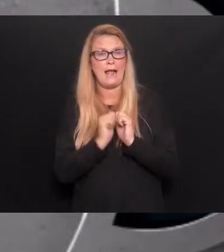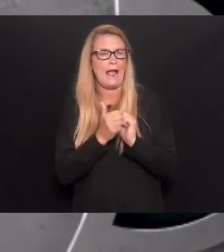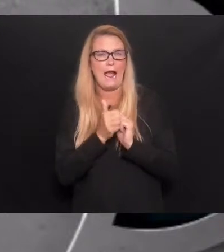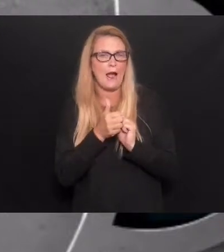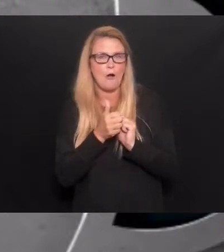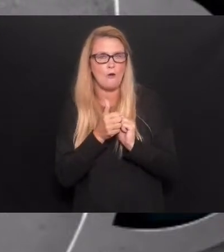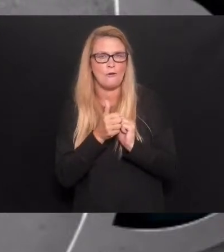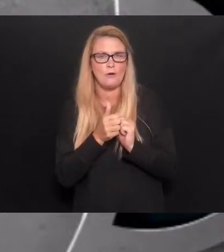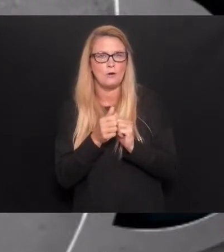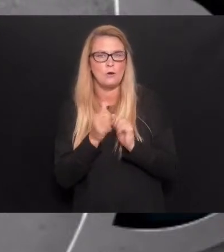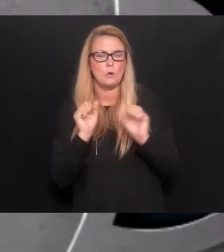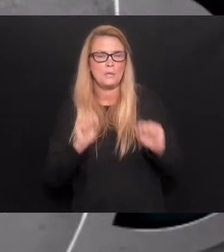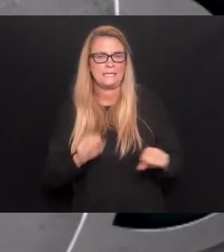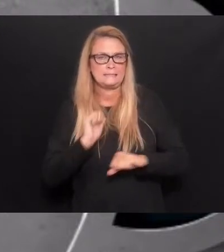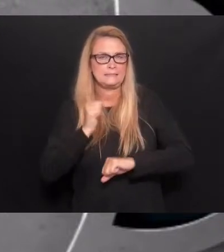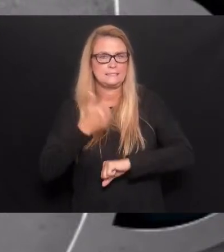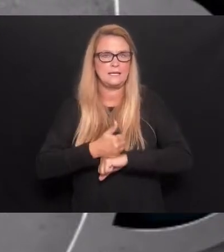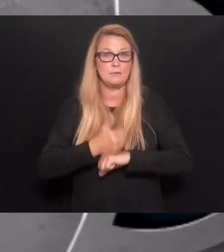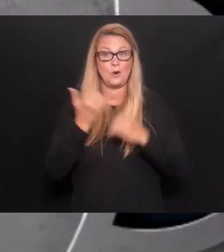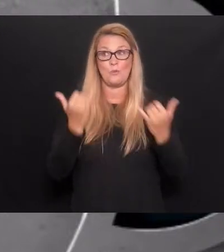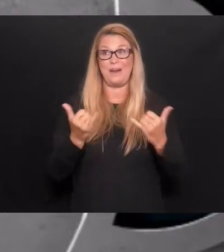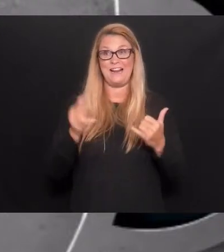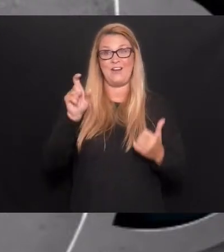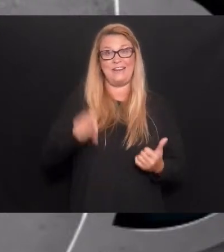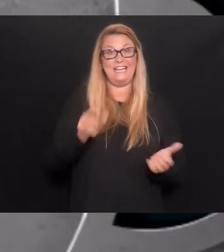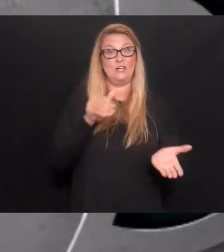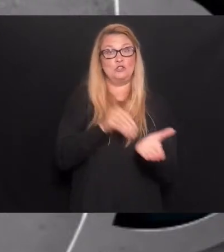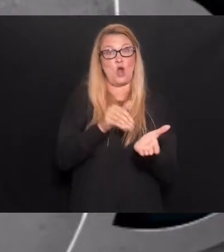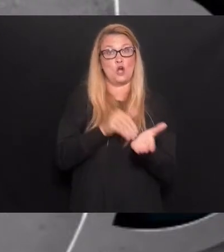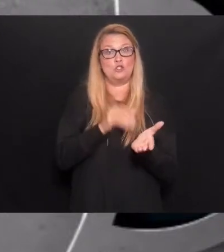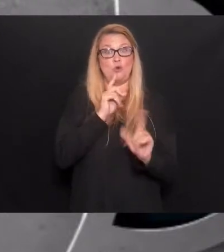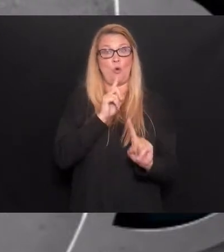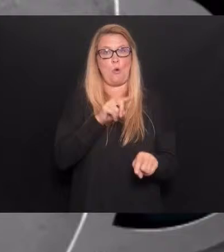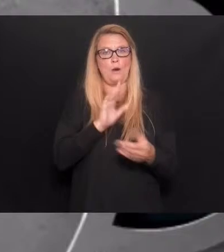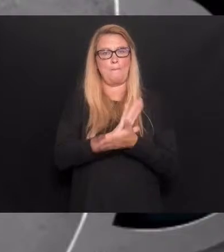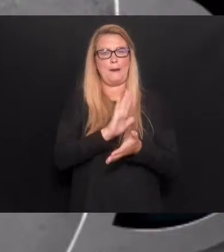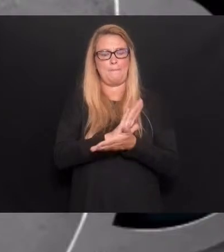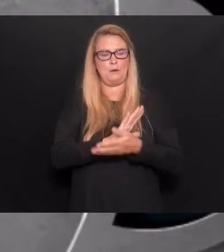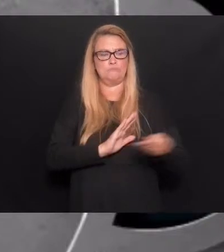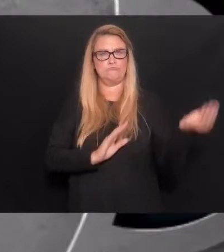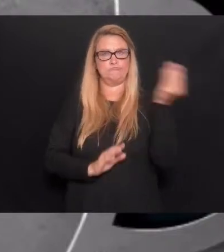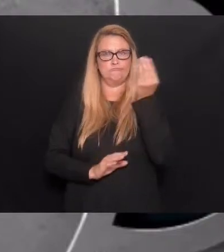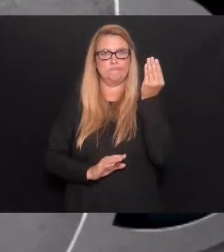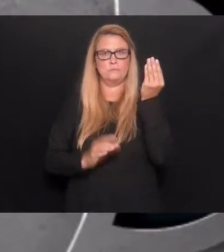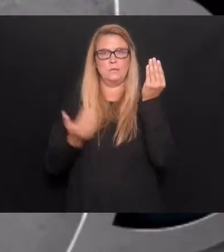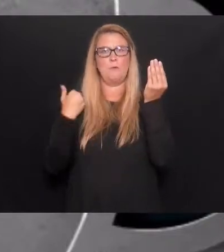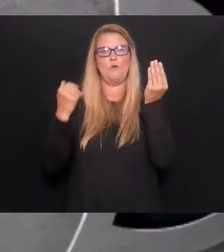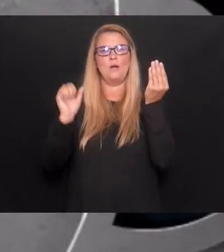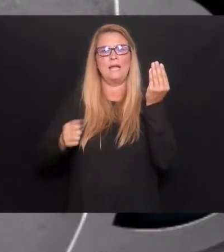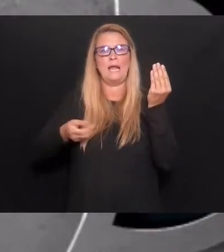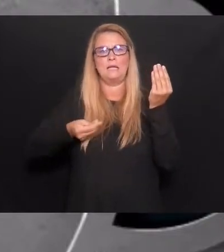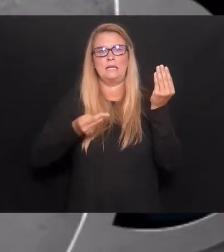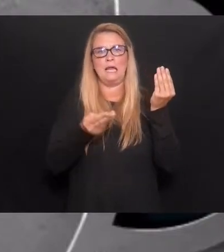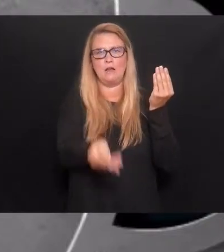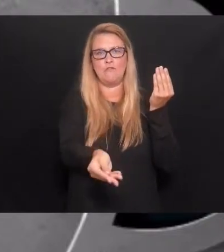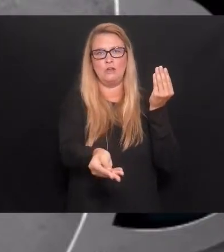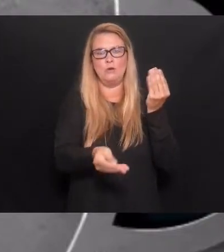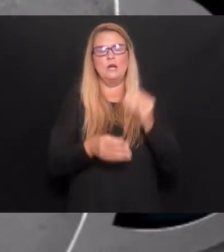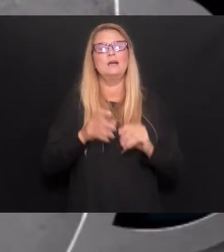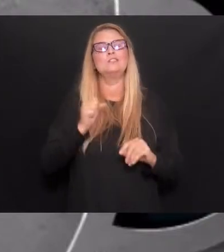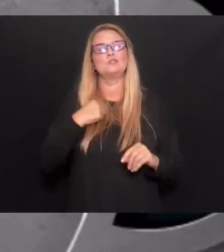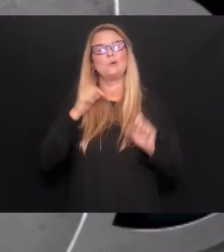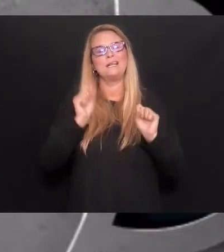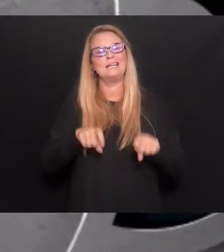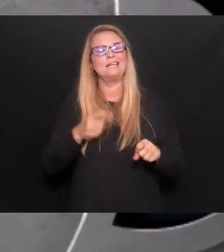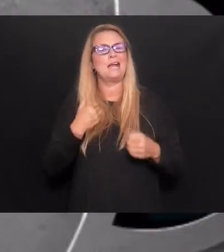the state. Right now, you need a doctor's order in order to get Regeneron or monoclonal antibodies. So we're trying to see if we need to